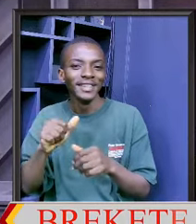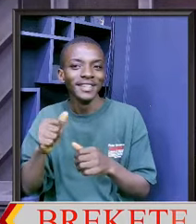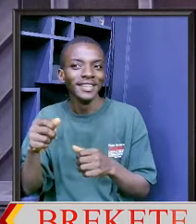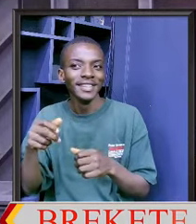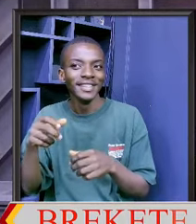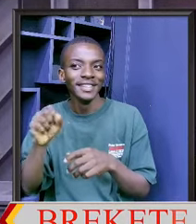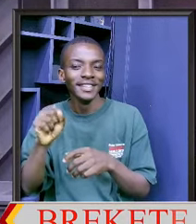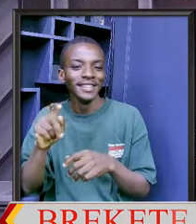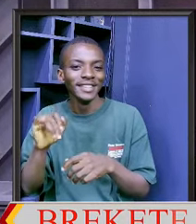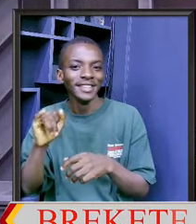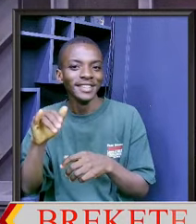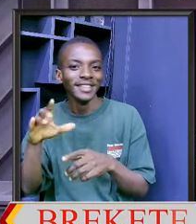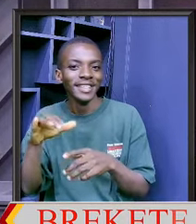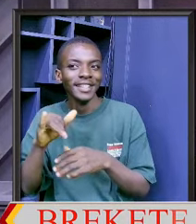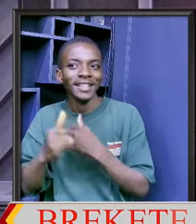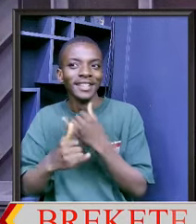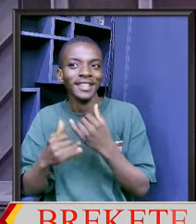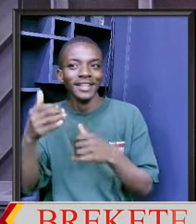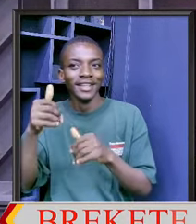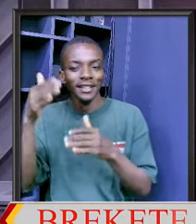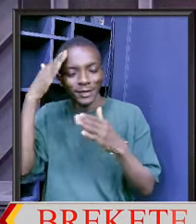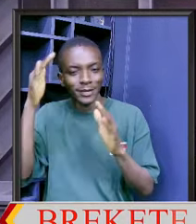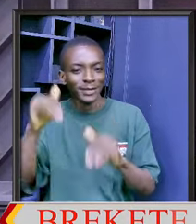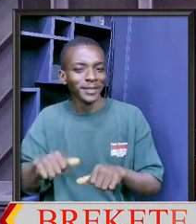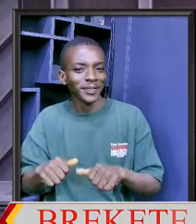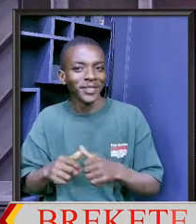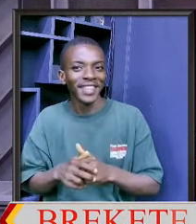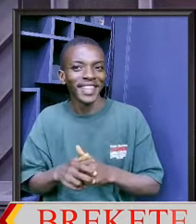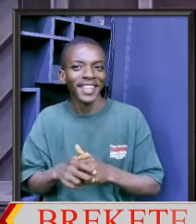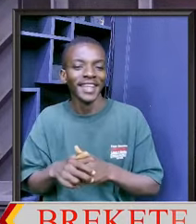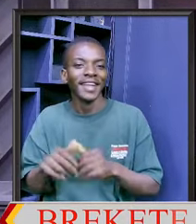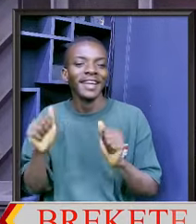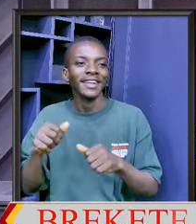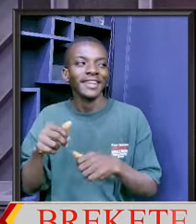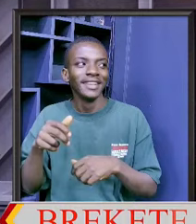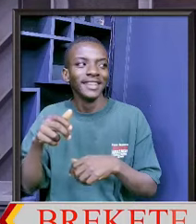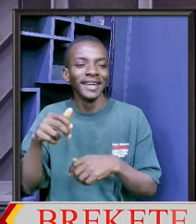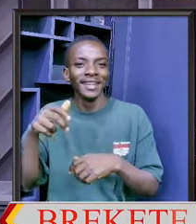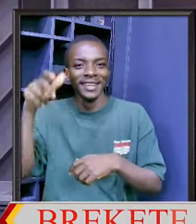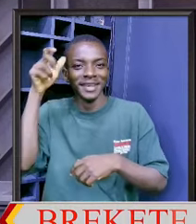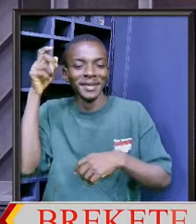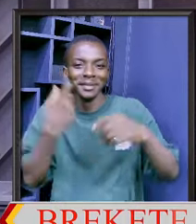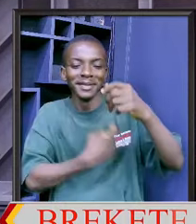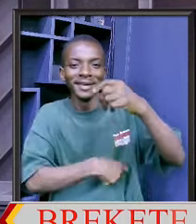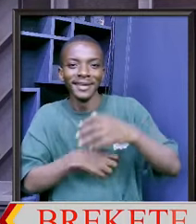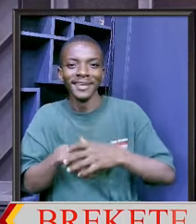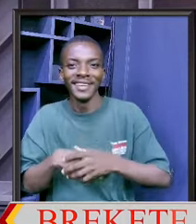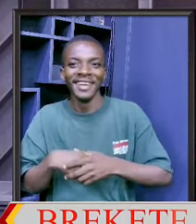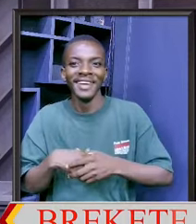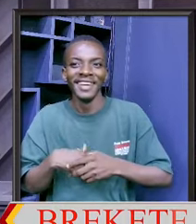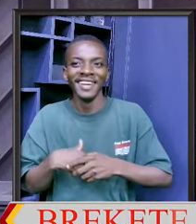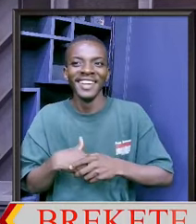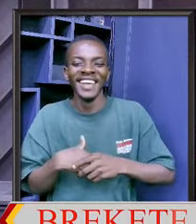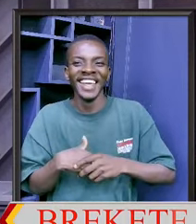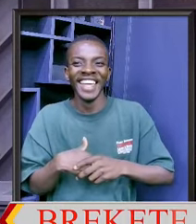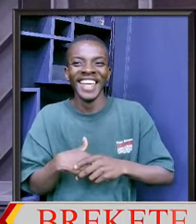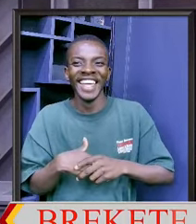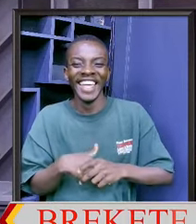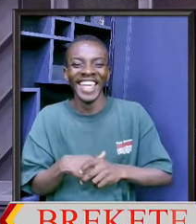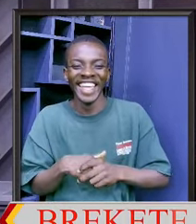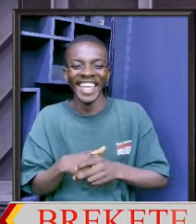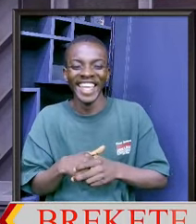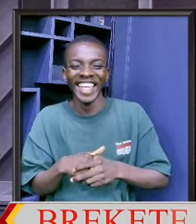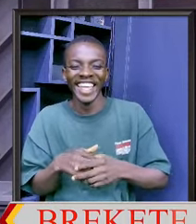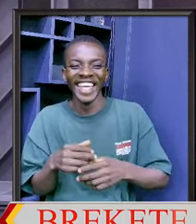any bab way day for this country I know him. Can you bab armpit? Armpit? Yeah,